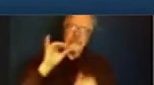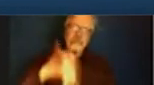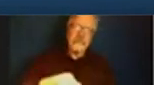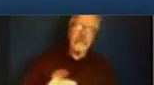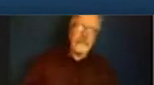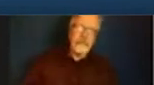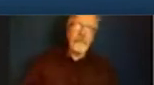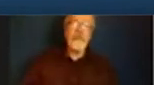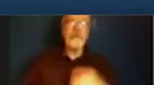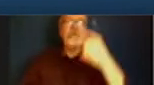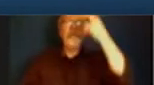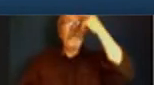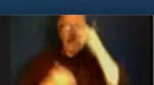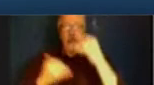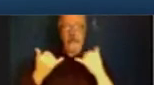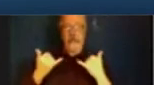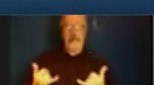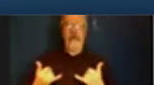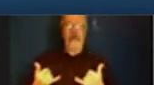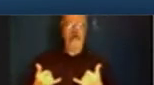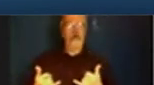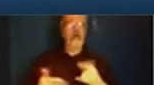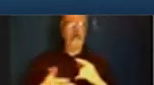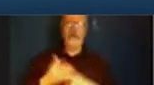intend to do. We've shown that it can work.